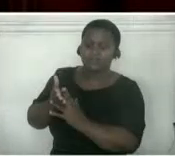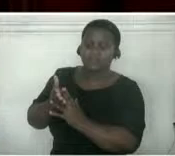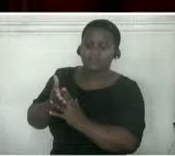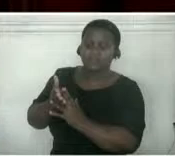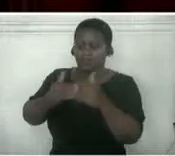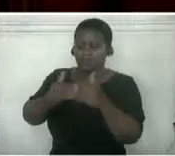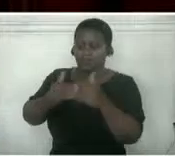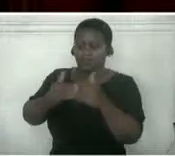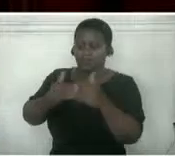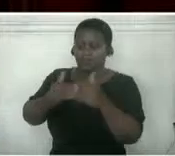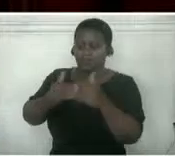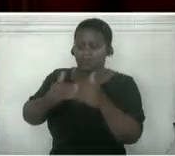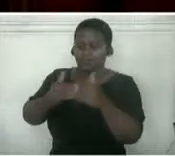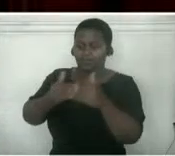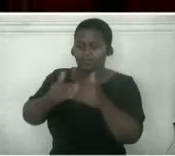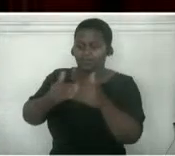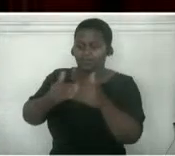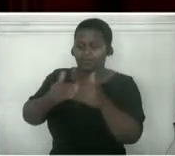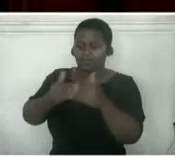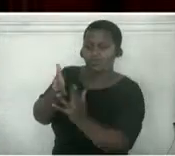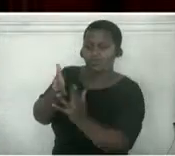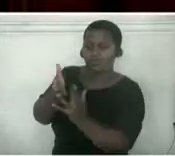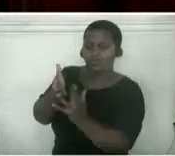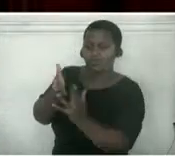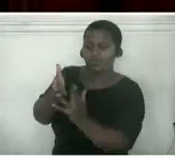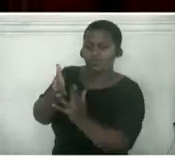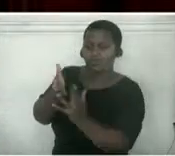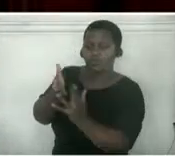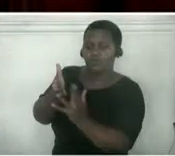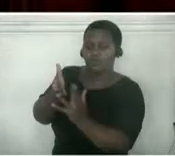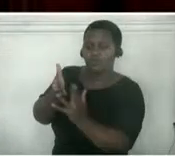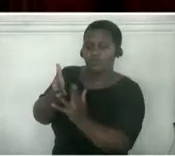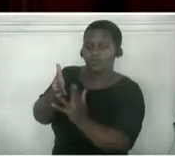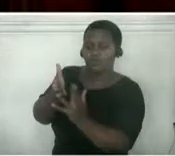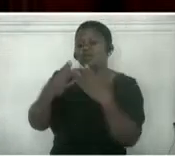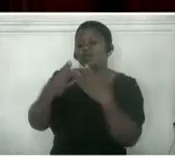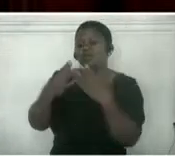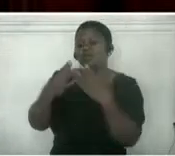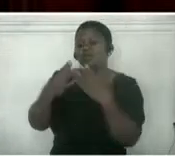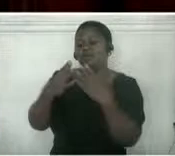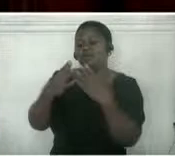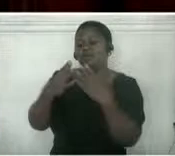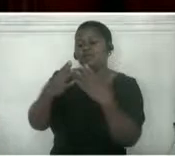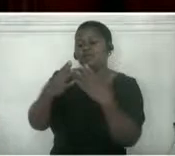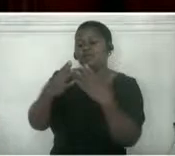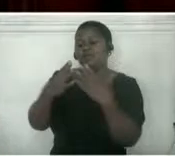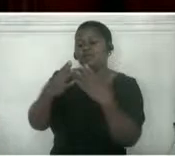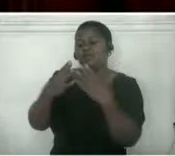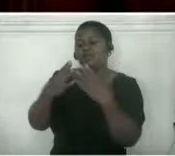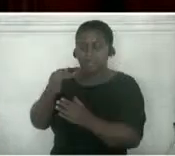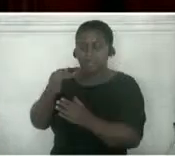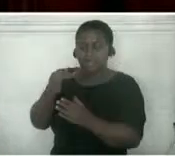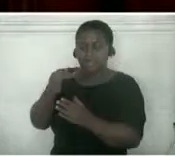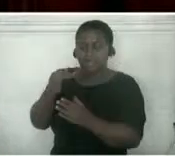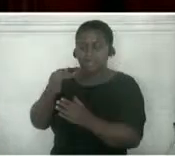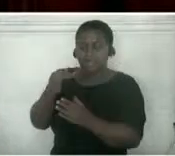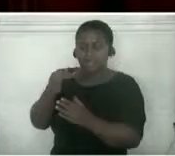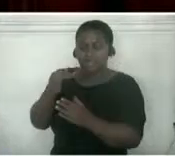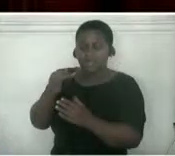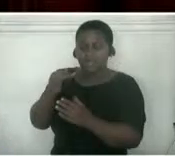being implemented through the National Health Insurance. We can report that we are in the